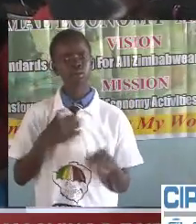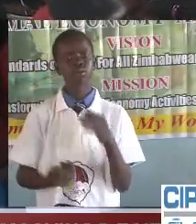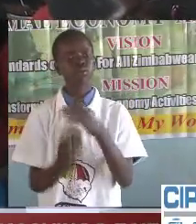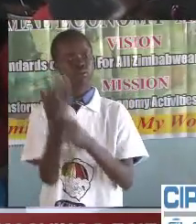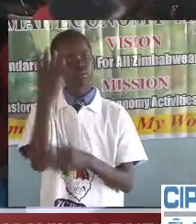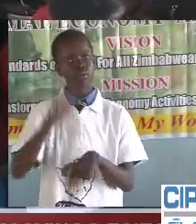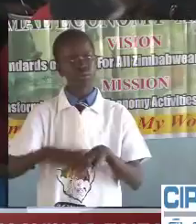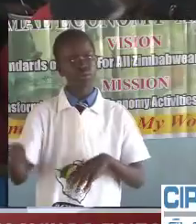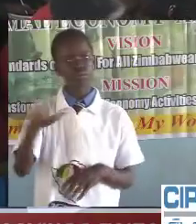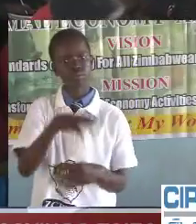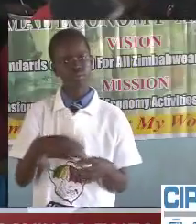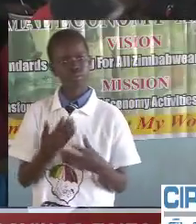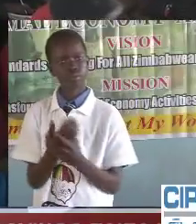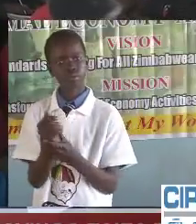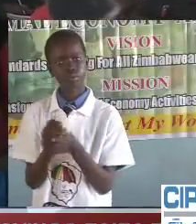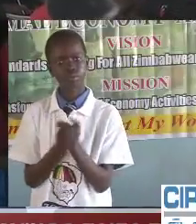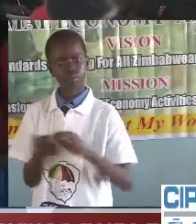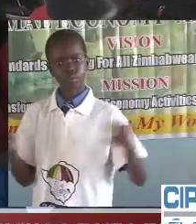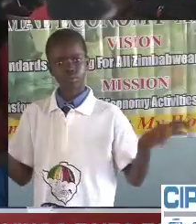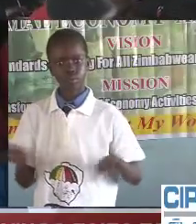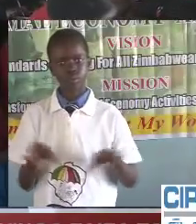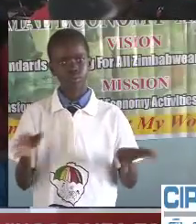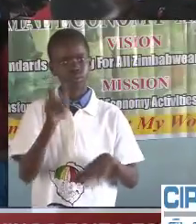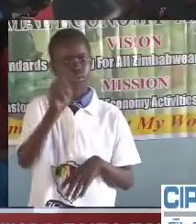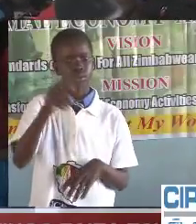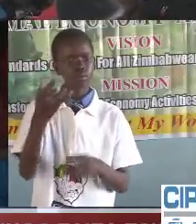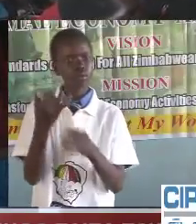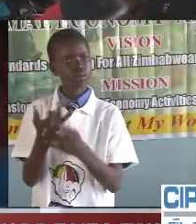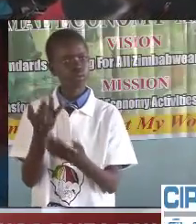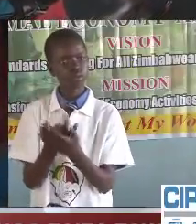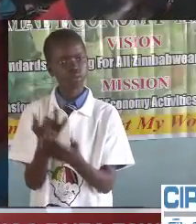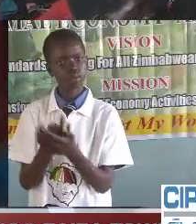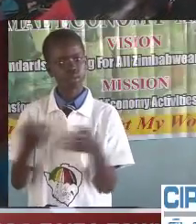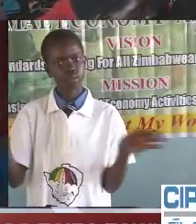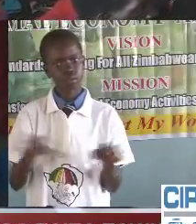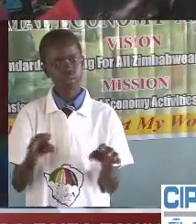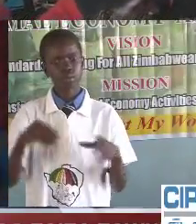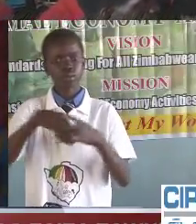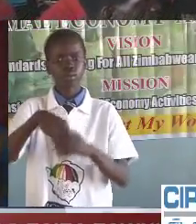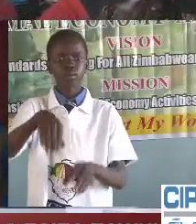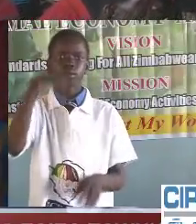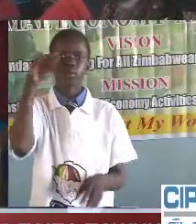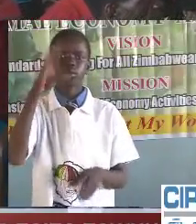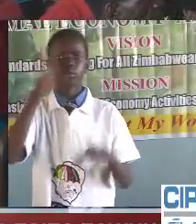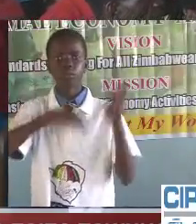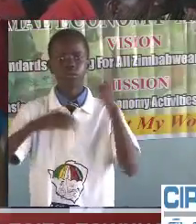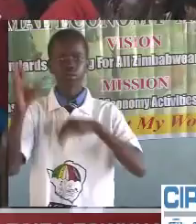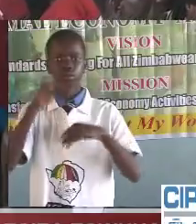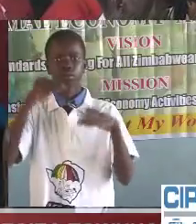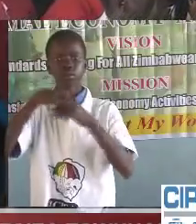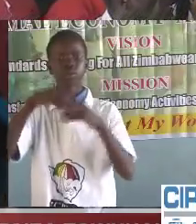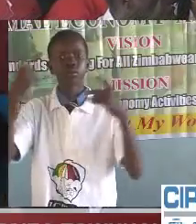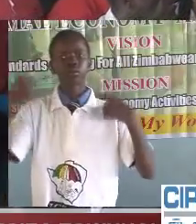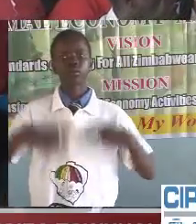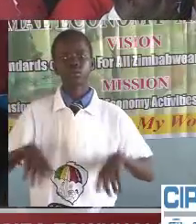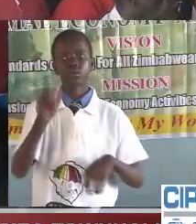vemabasa emaoko uye inoshandawo ichibatsirana nehurumende yeZimbabwe panyaya